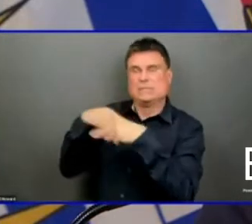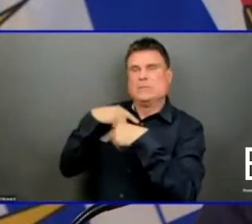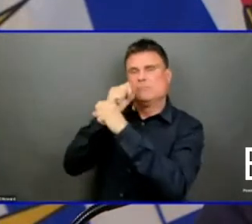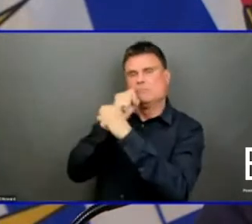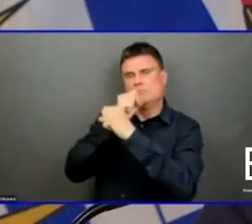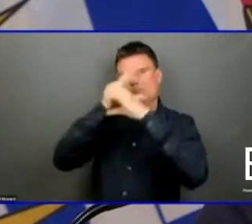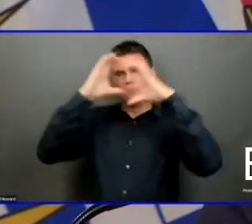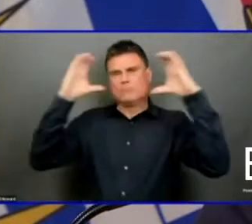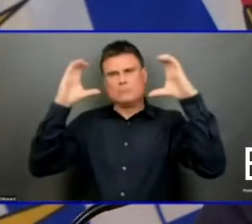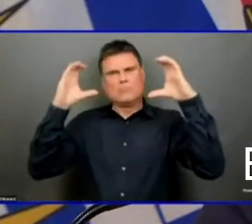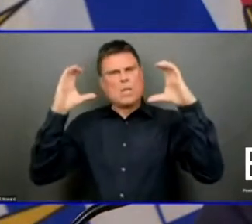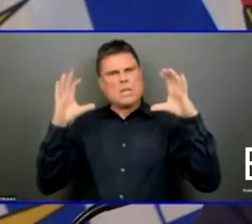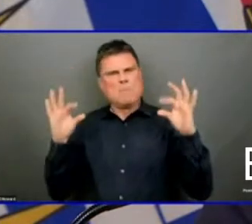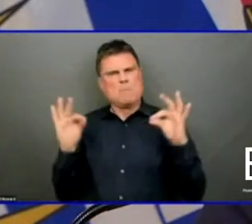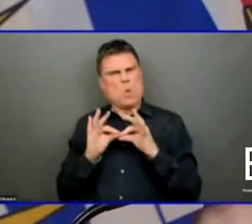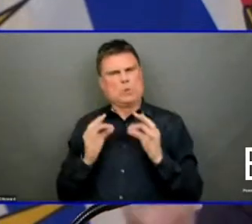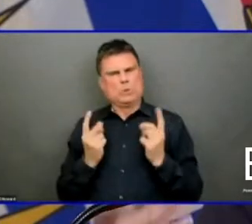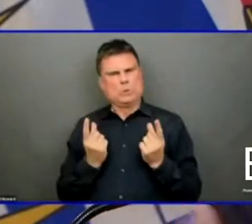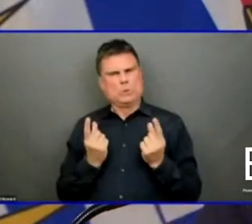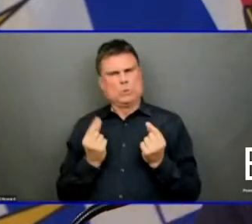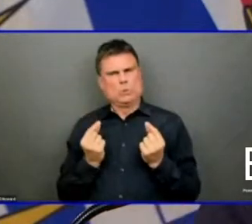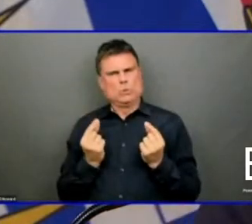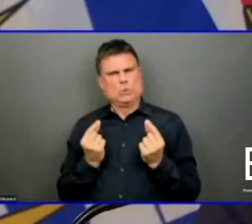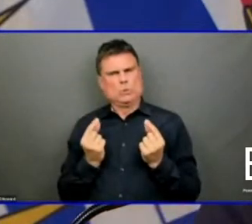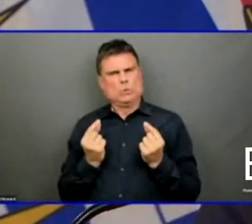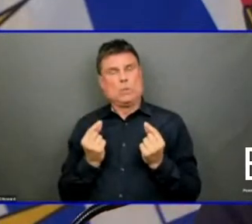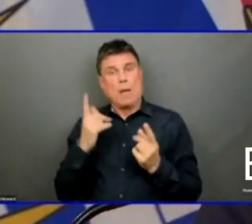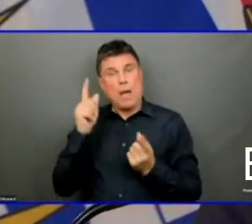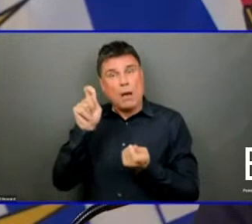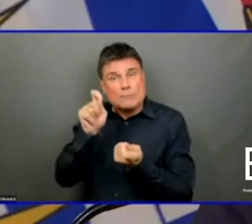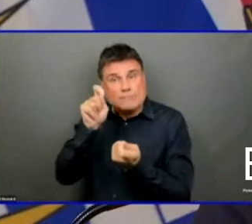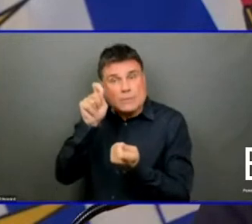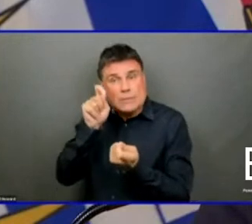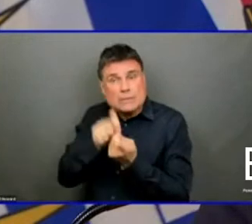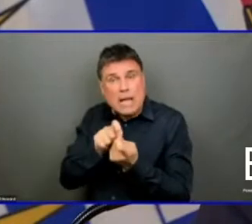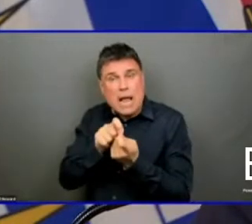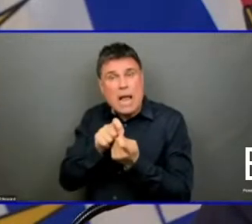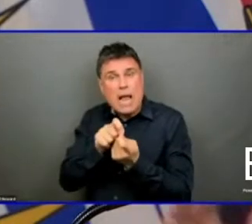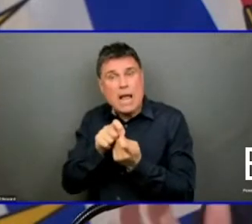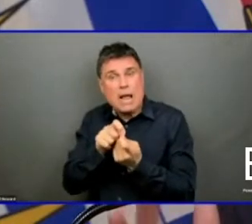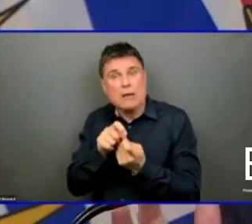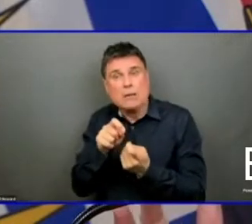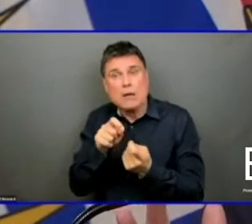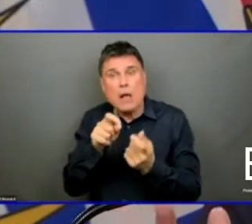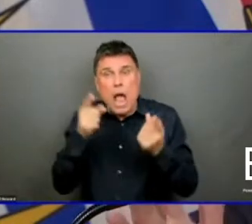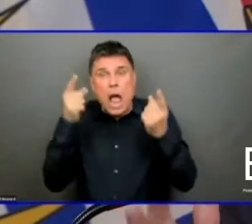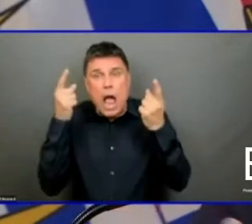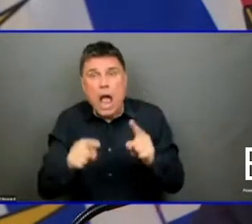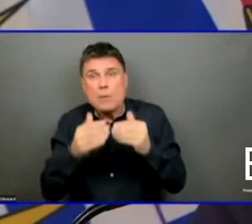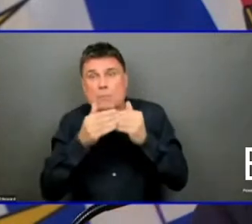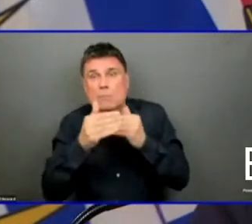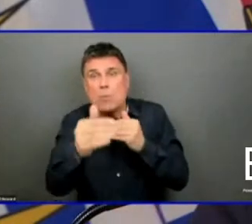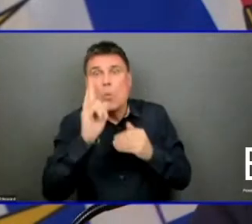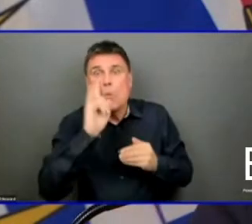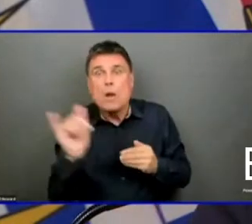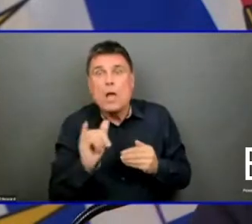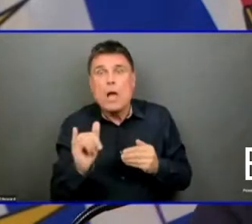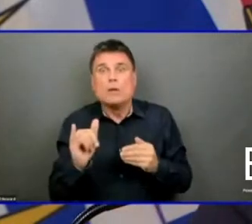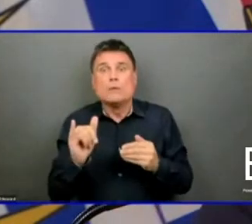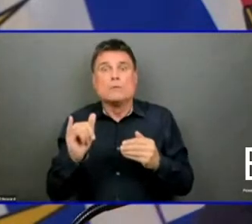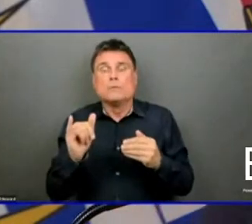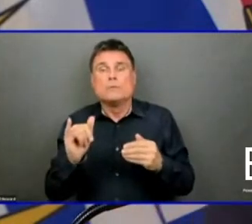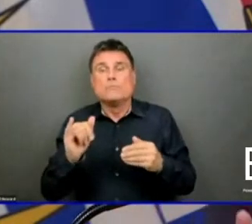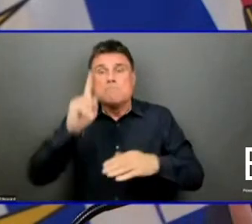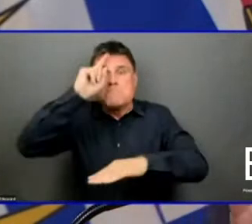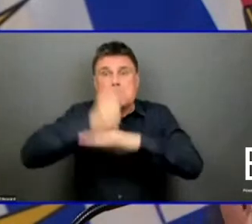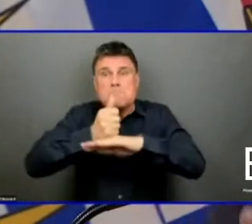prediction. It's not a prediction that we're going to have 3,000 cases next week. And we've not seen that happen in other models that have presented in the